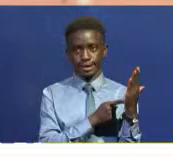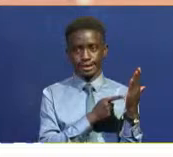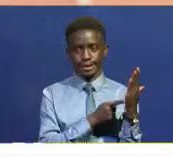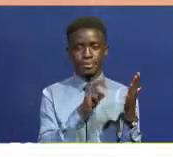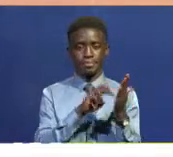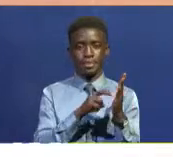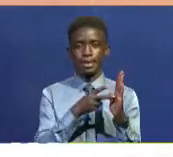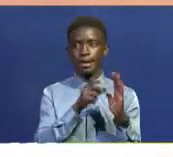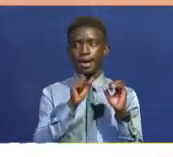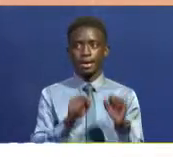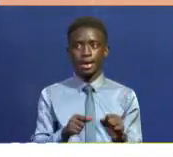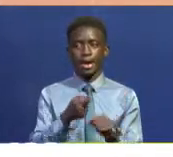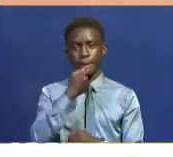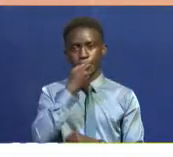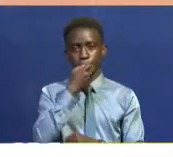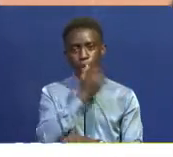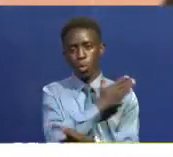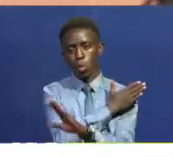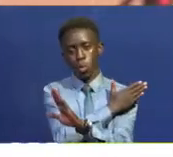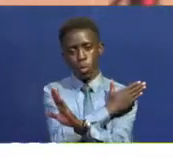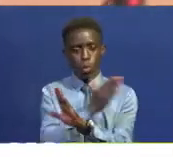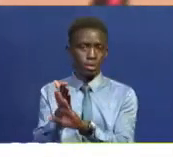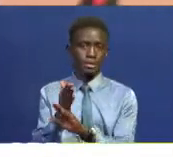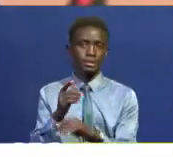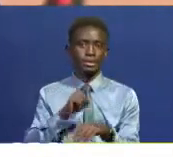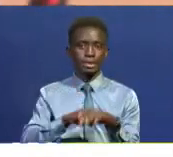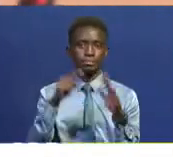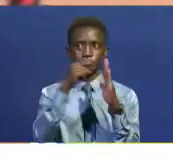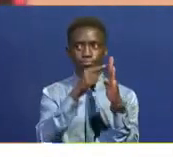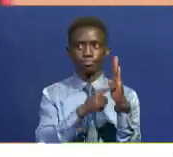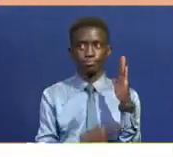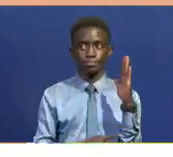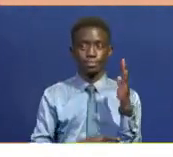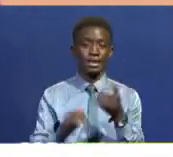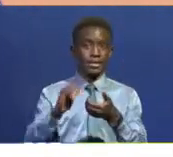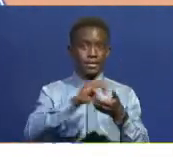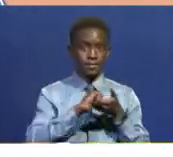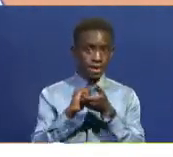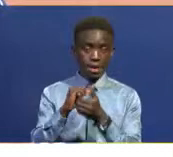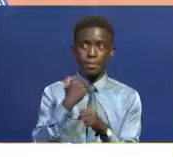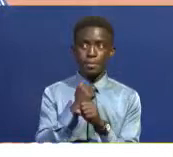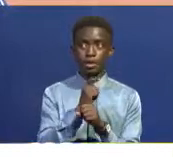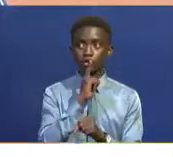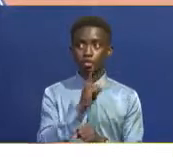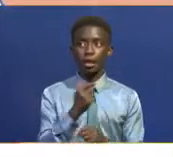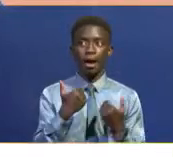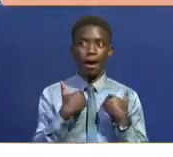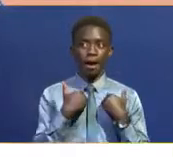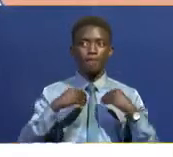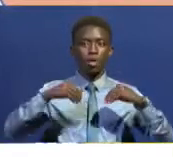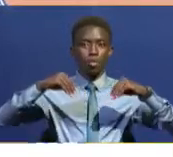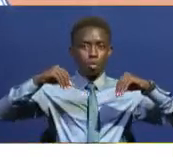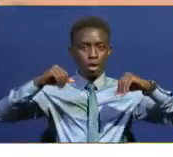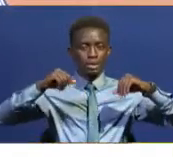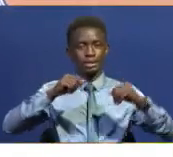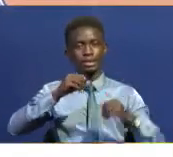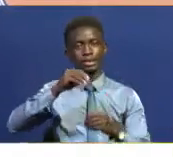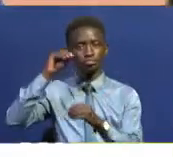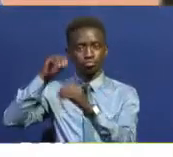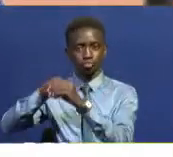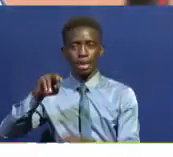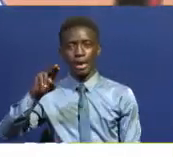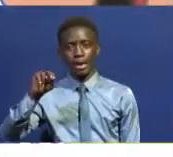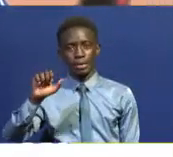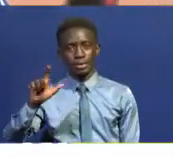entire season. The Federation has made sure that we have the quality that deserves to be in NSL and